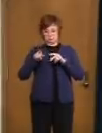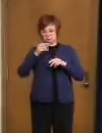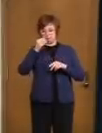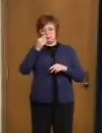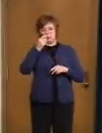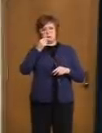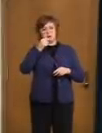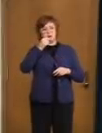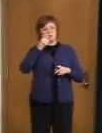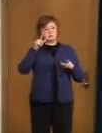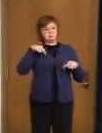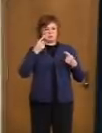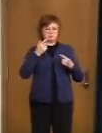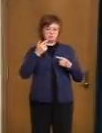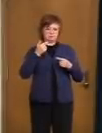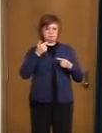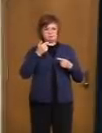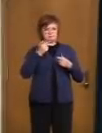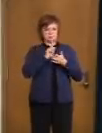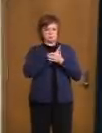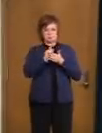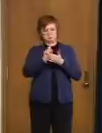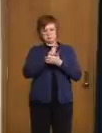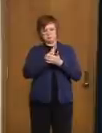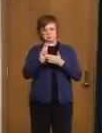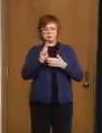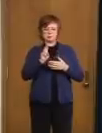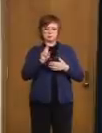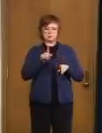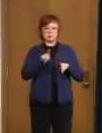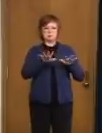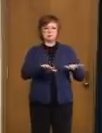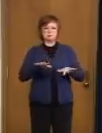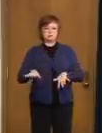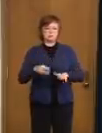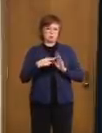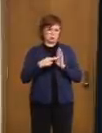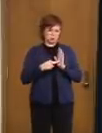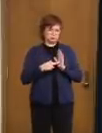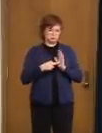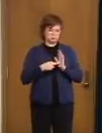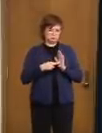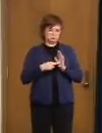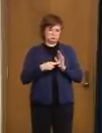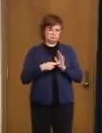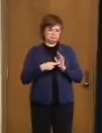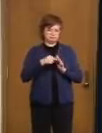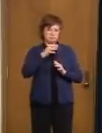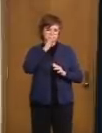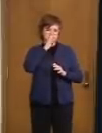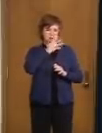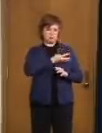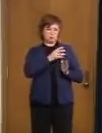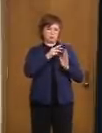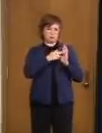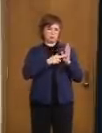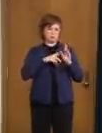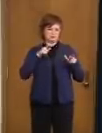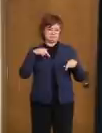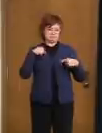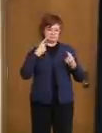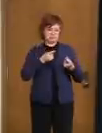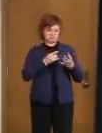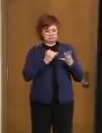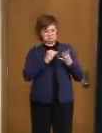guidelines over the last, maybe week or two than there was in December, and that is concerning. And again, while enforcement